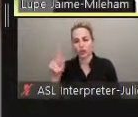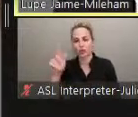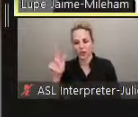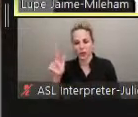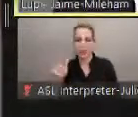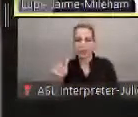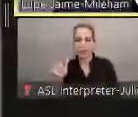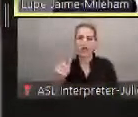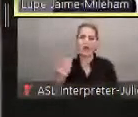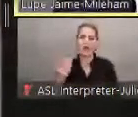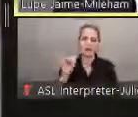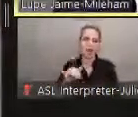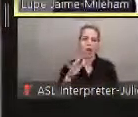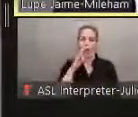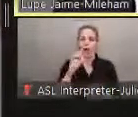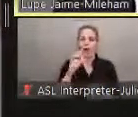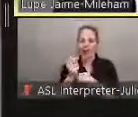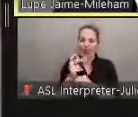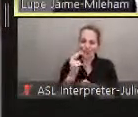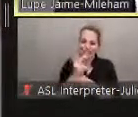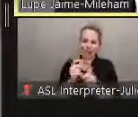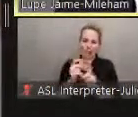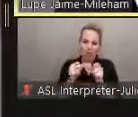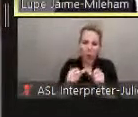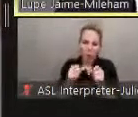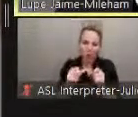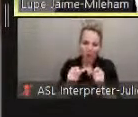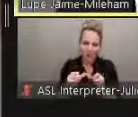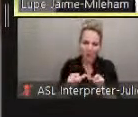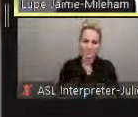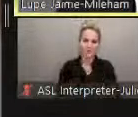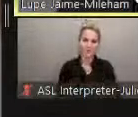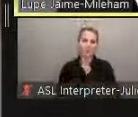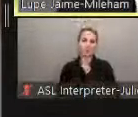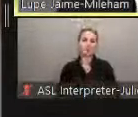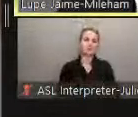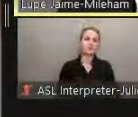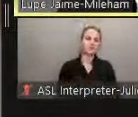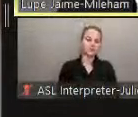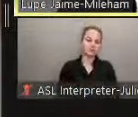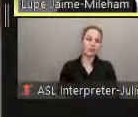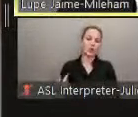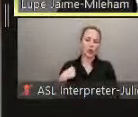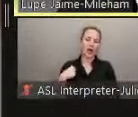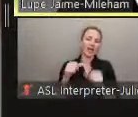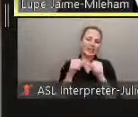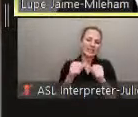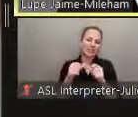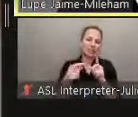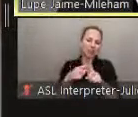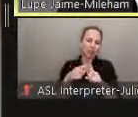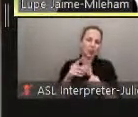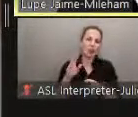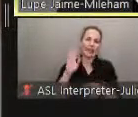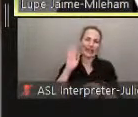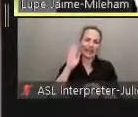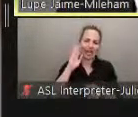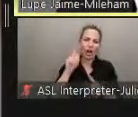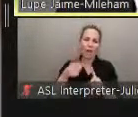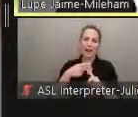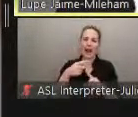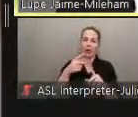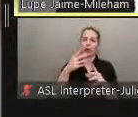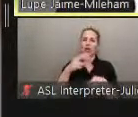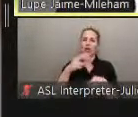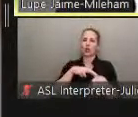it to keep that going. We are, though, continuing to hear in regards to the referral